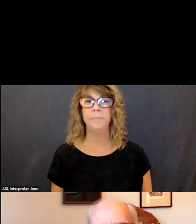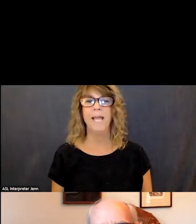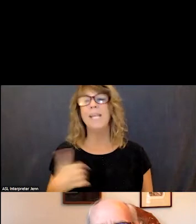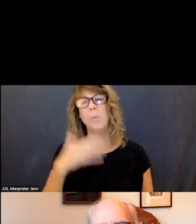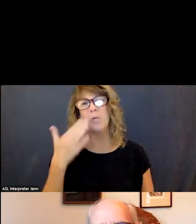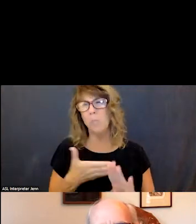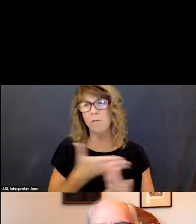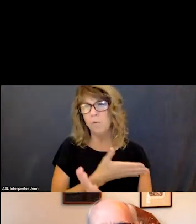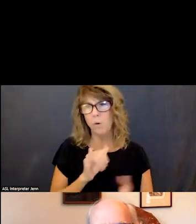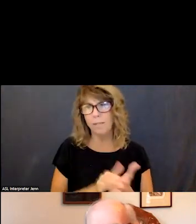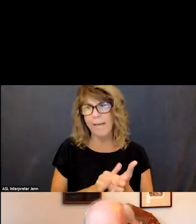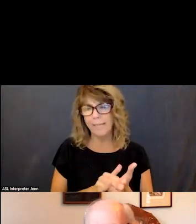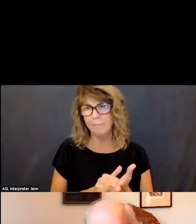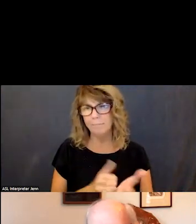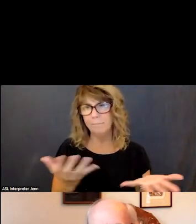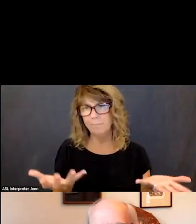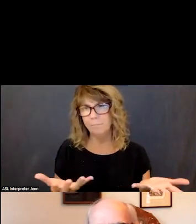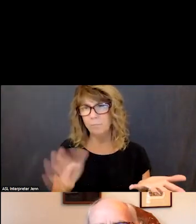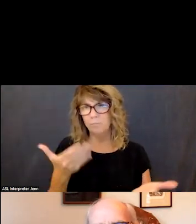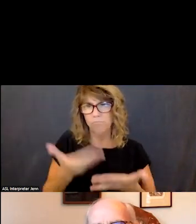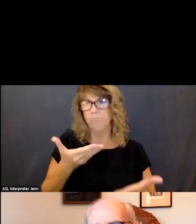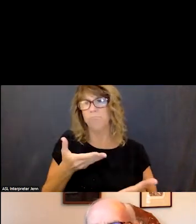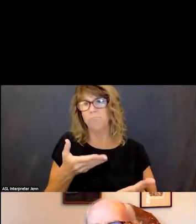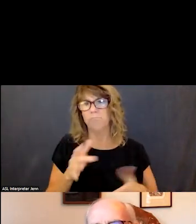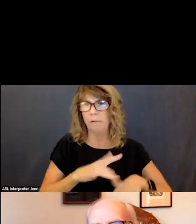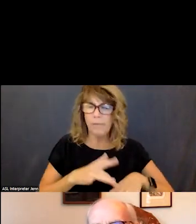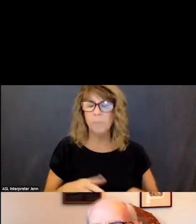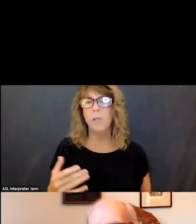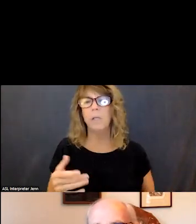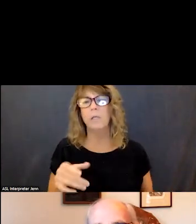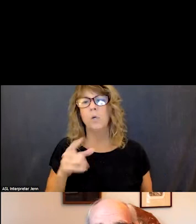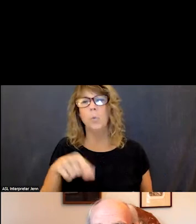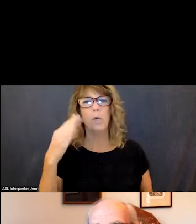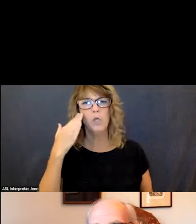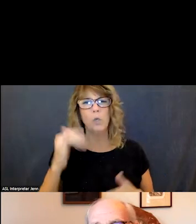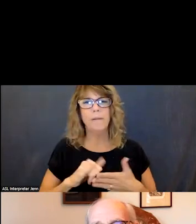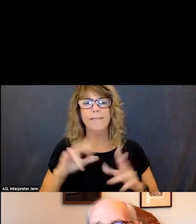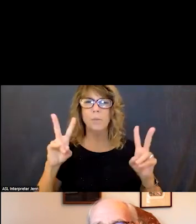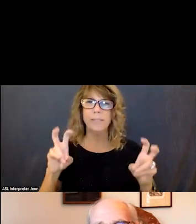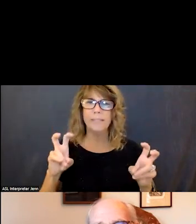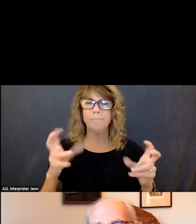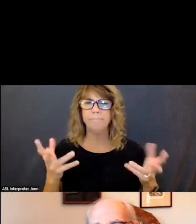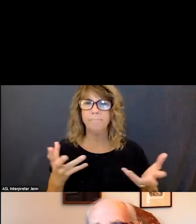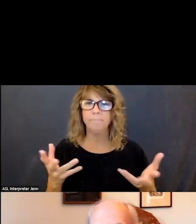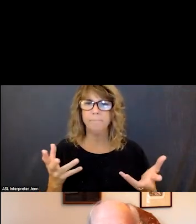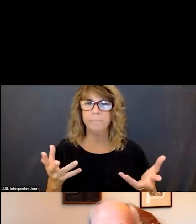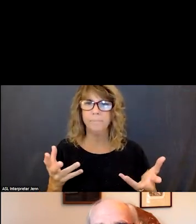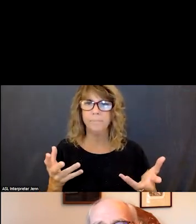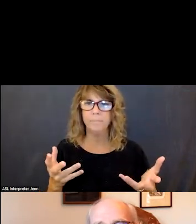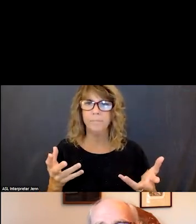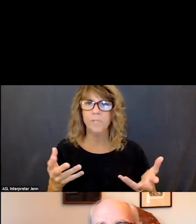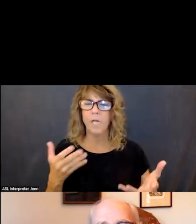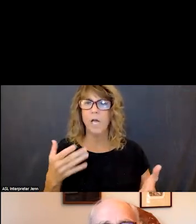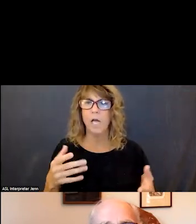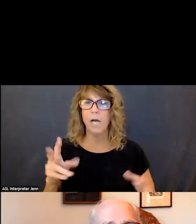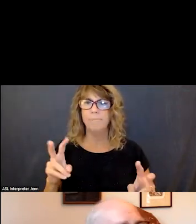that finding became available that this was a promising service. And